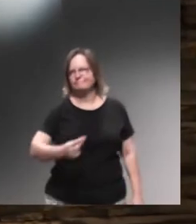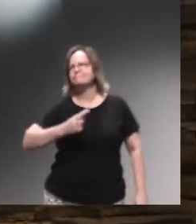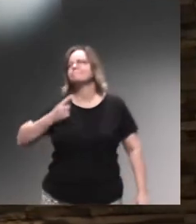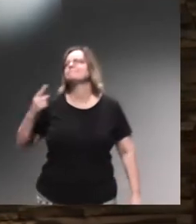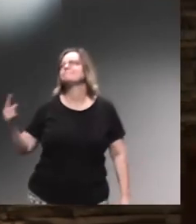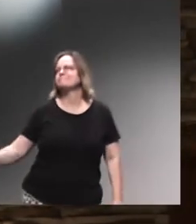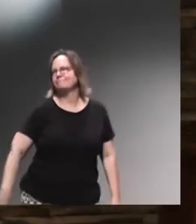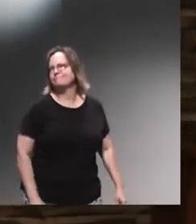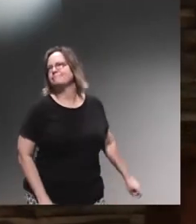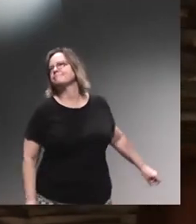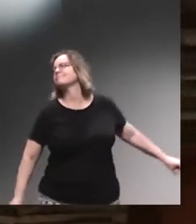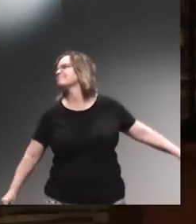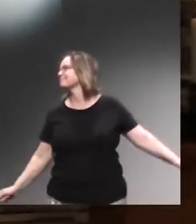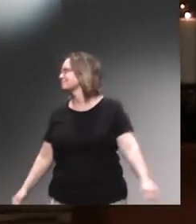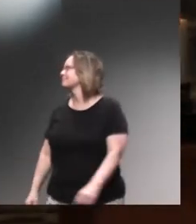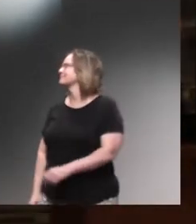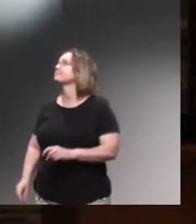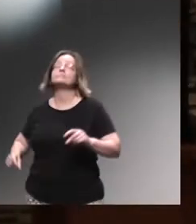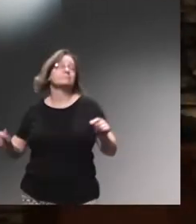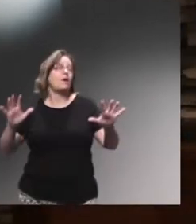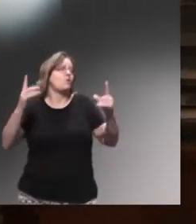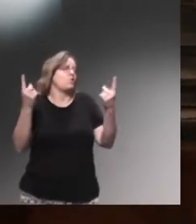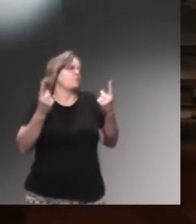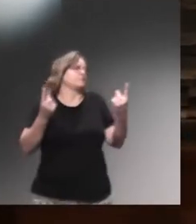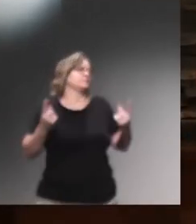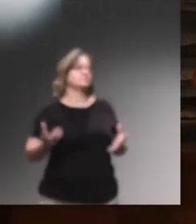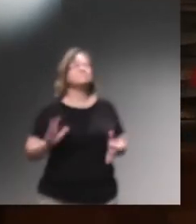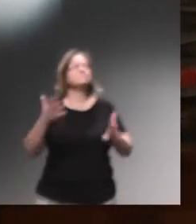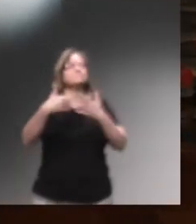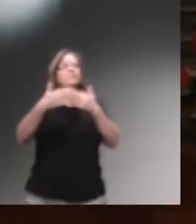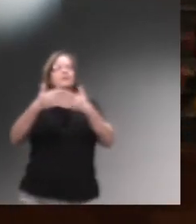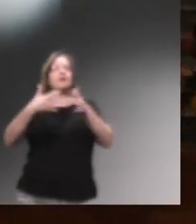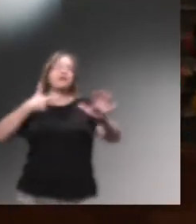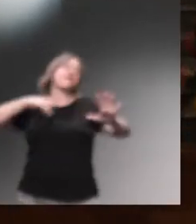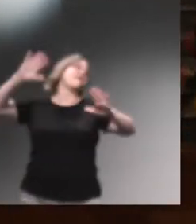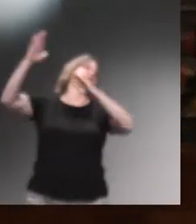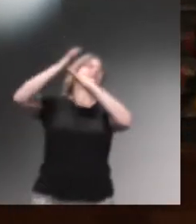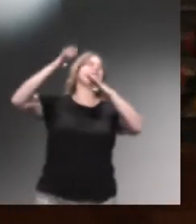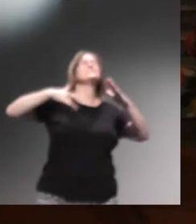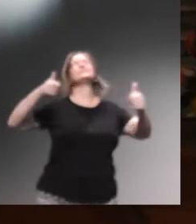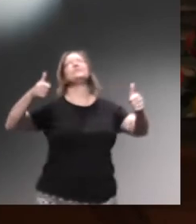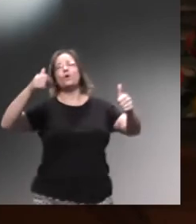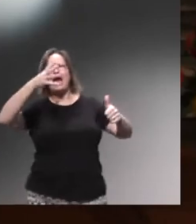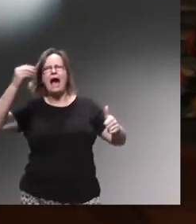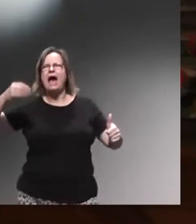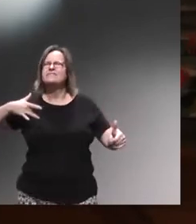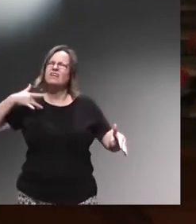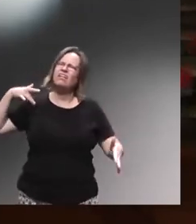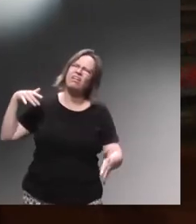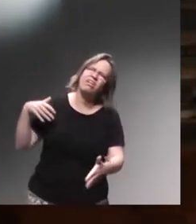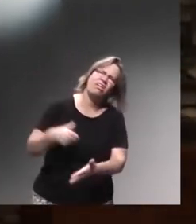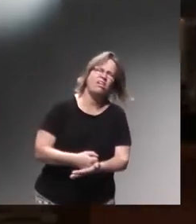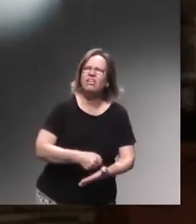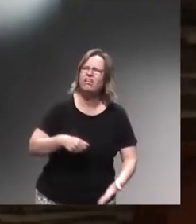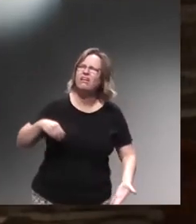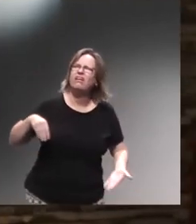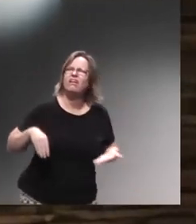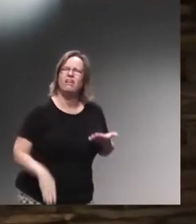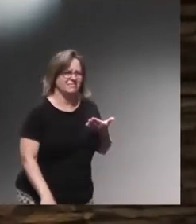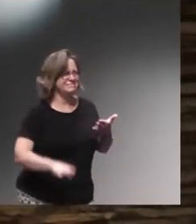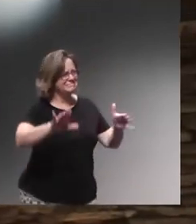time, all the time. Through the highs and lows, all the time. Through the ups